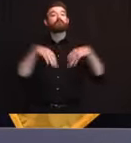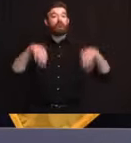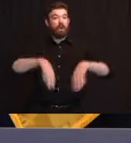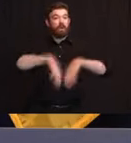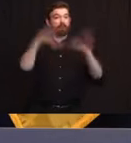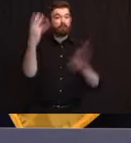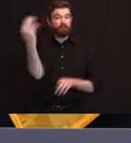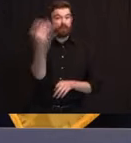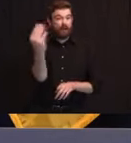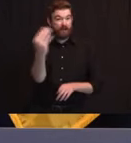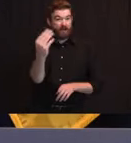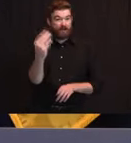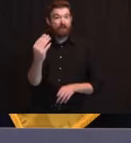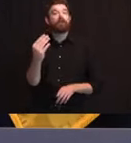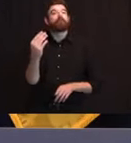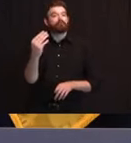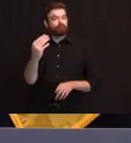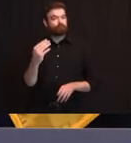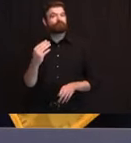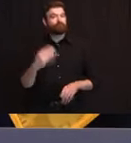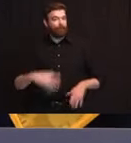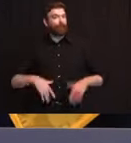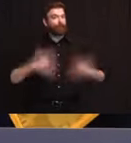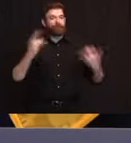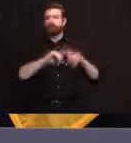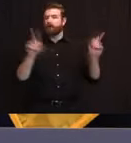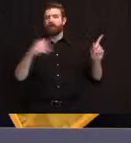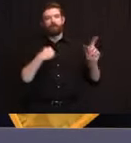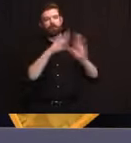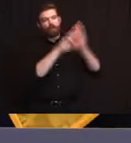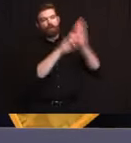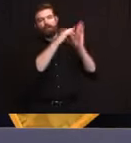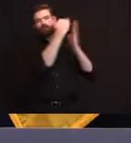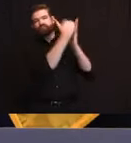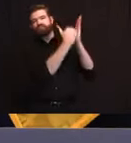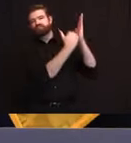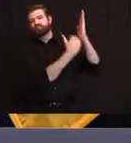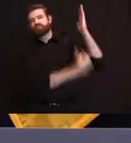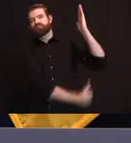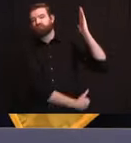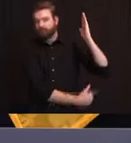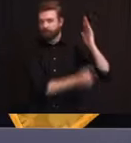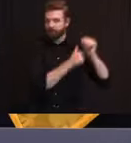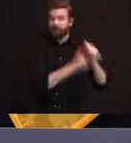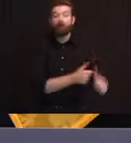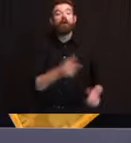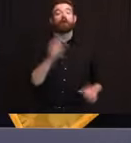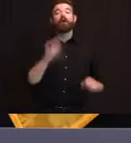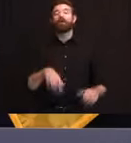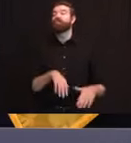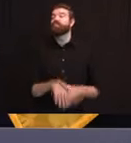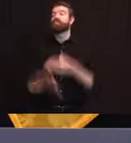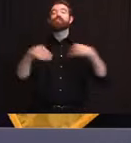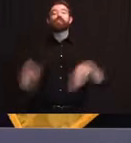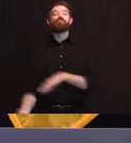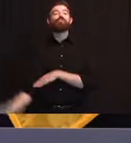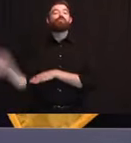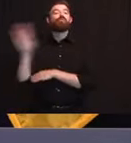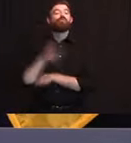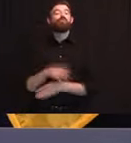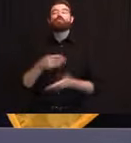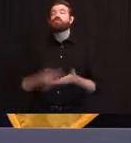protocols and people moving through. You don't spend your day or hours in a retail shop as you would in a restaurant or a